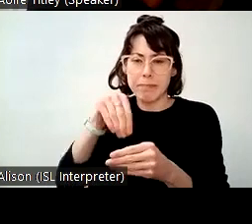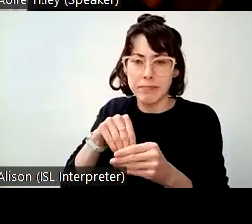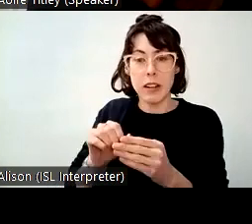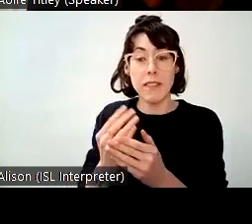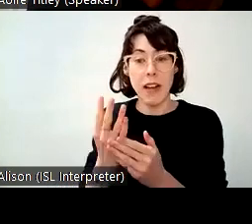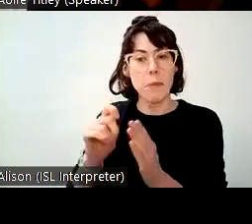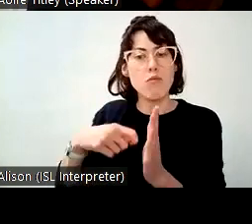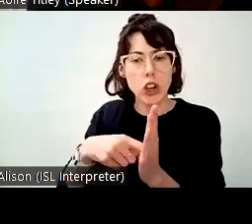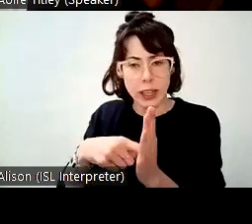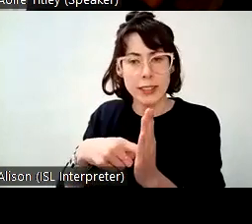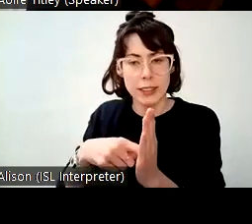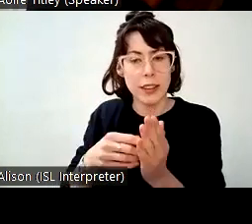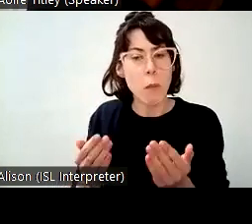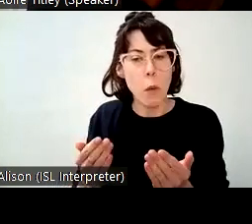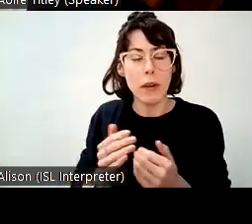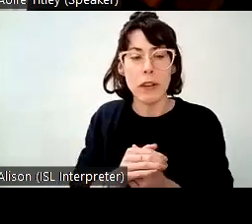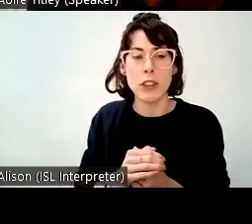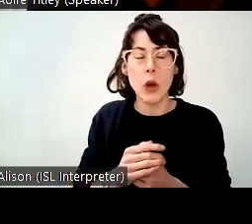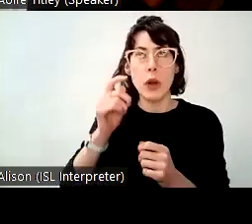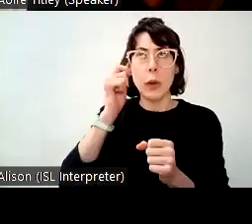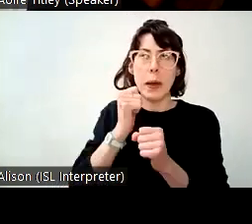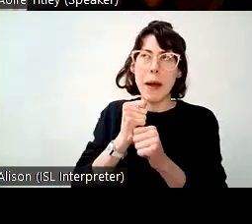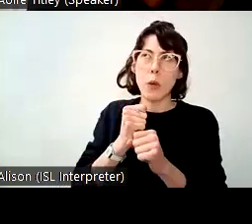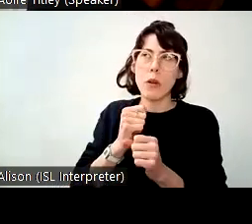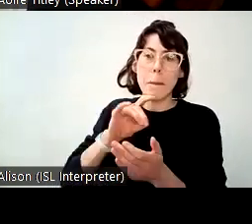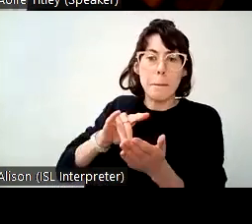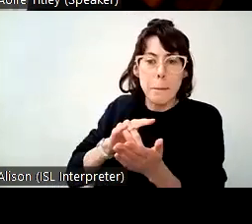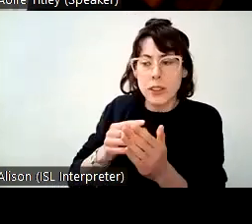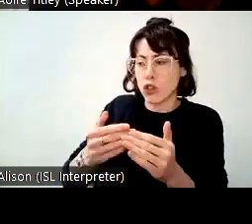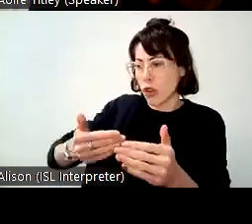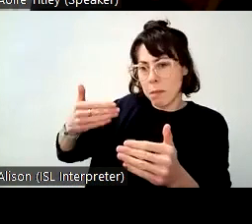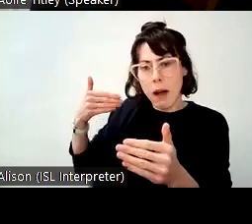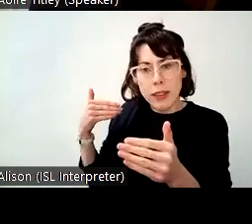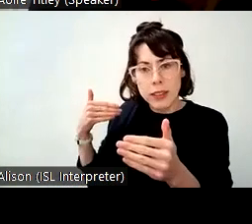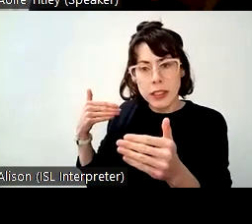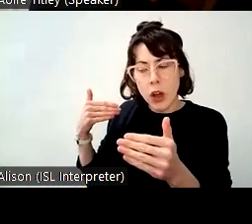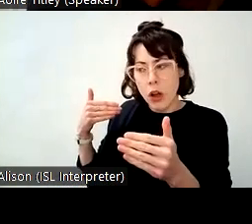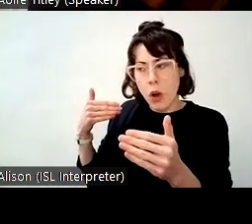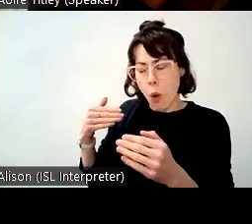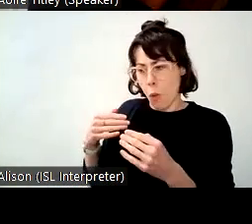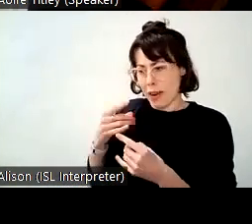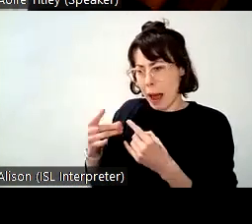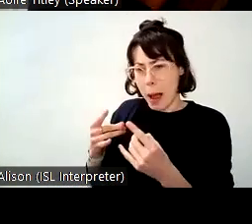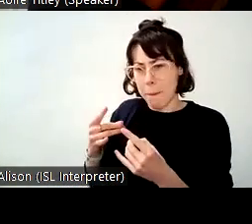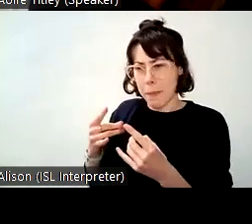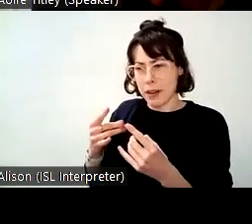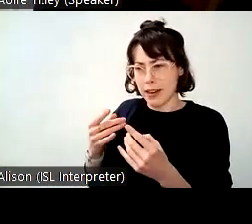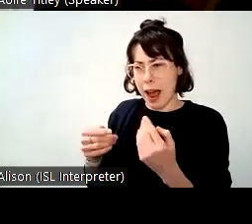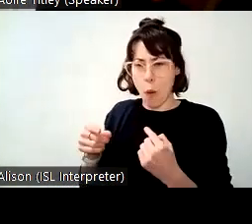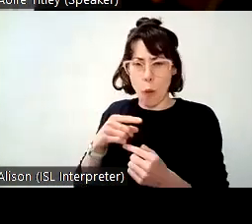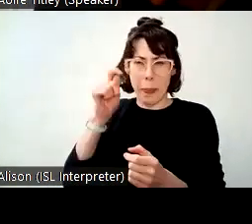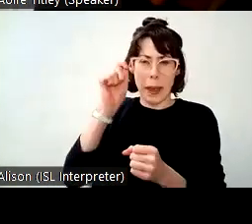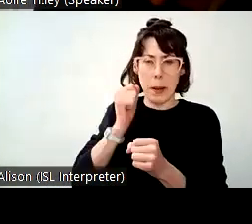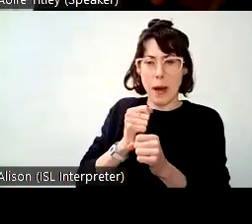suppose, remembering where we're coming from in terms of cultural majority and how